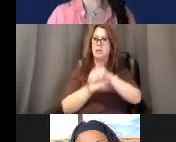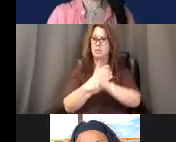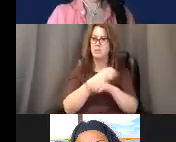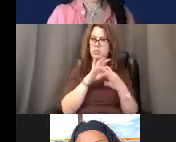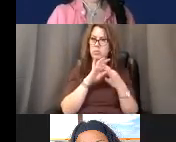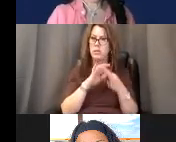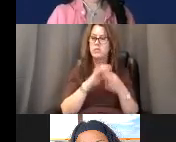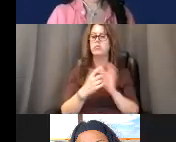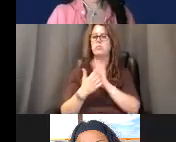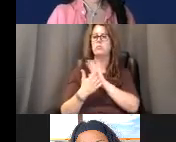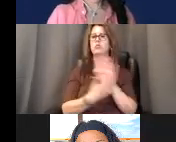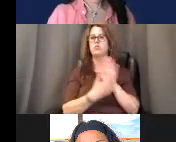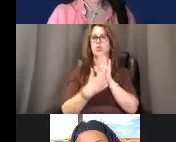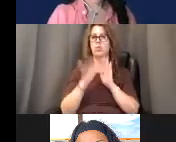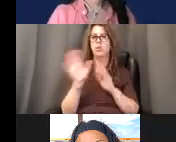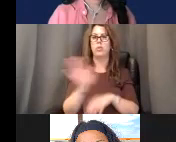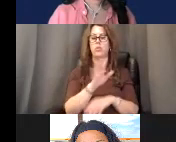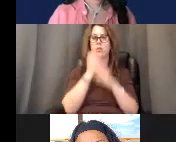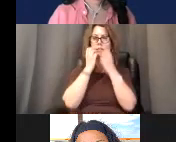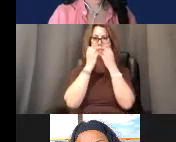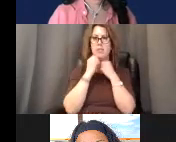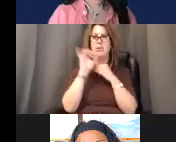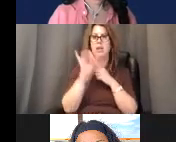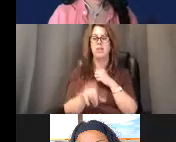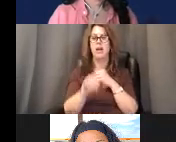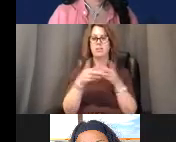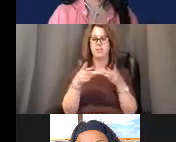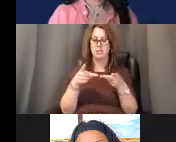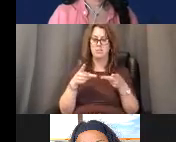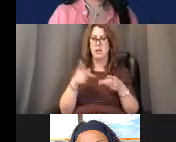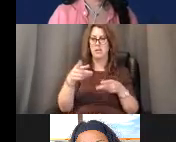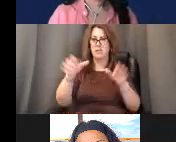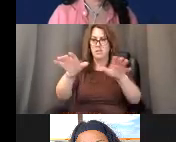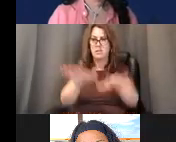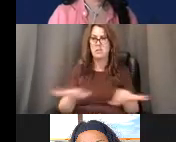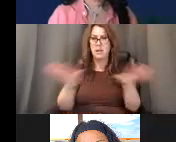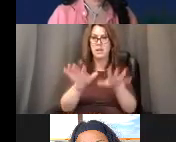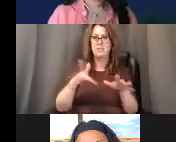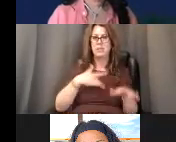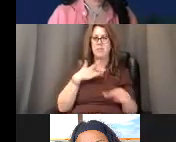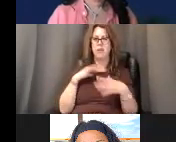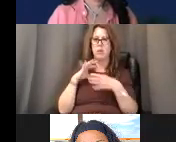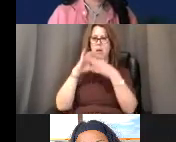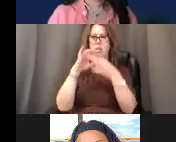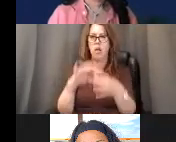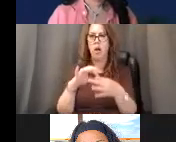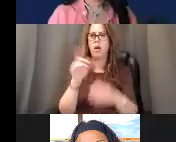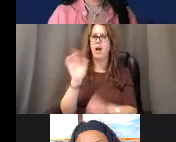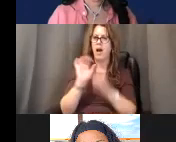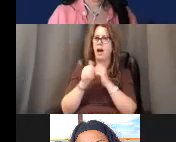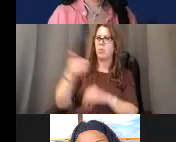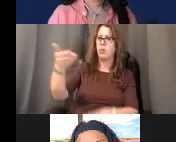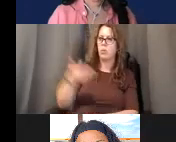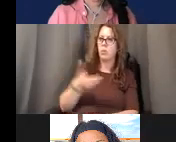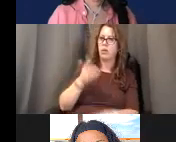and cultivate a space of belonging. It really is like, what is a welcoming space for people, right? Like, how do we get back